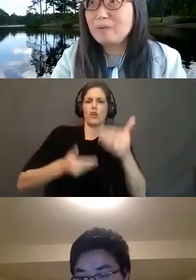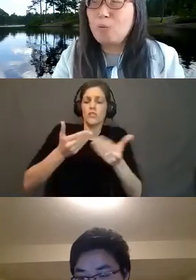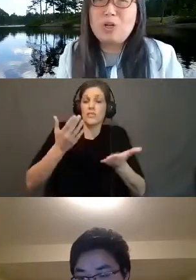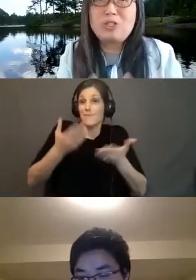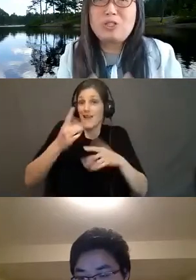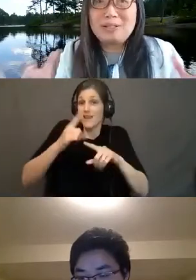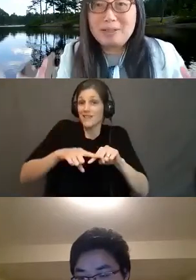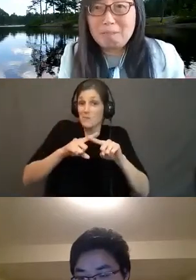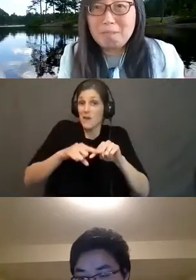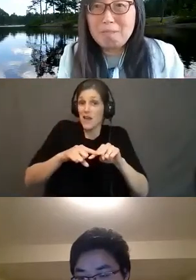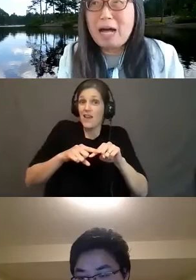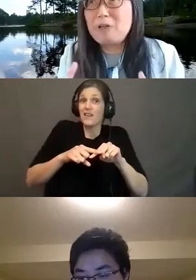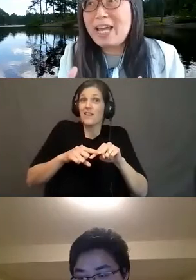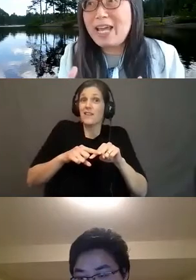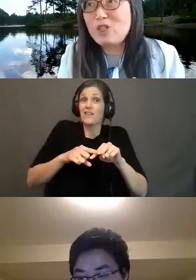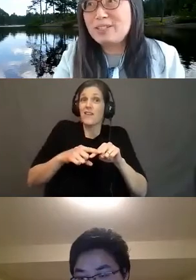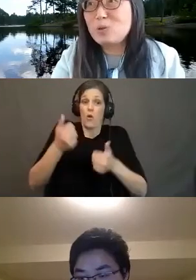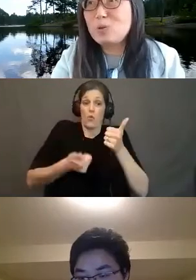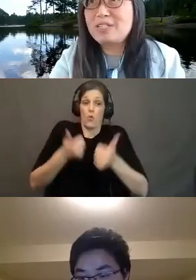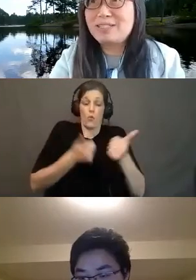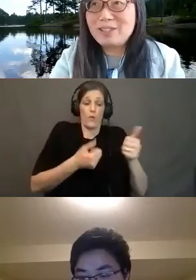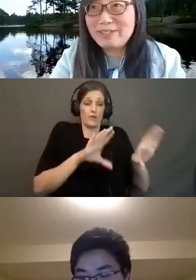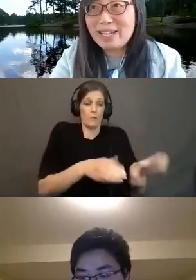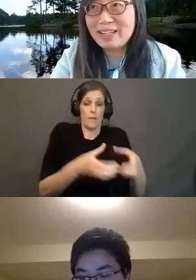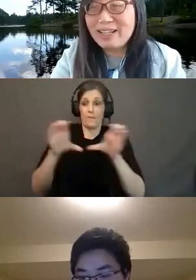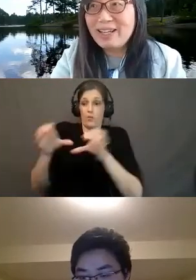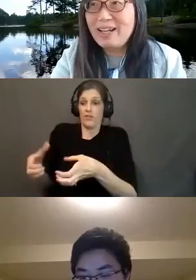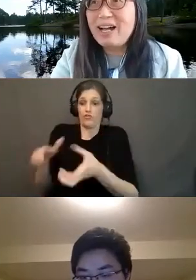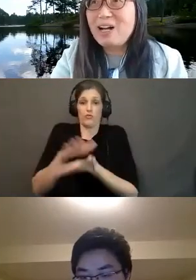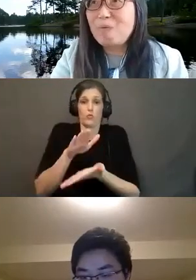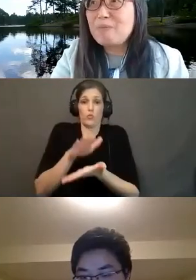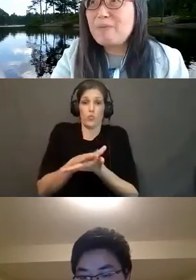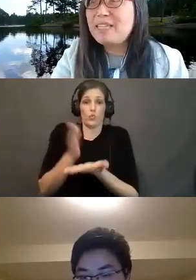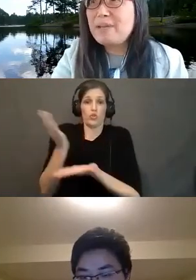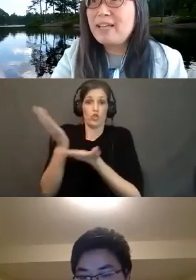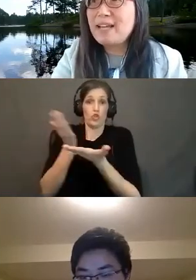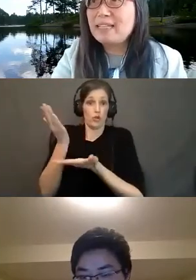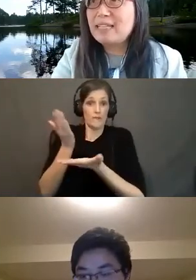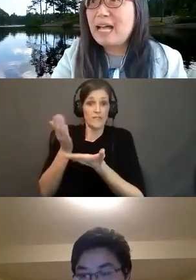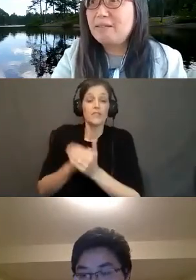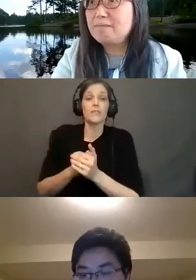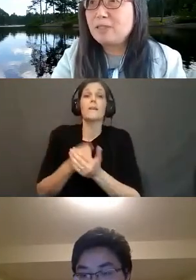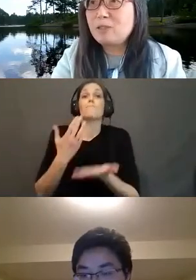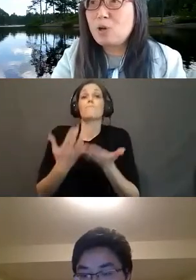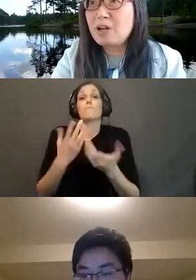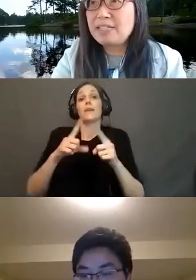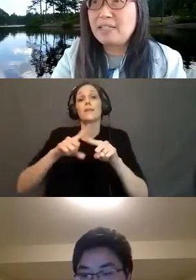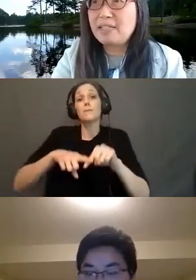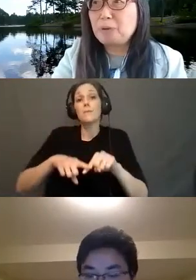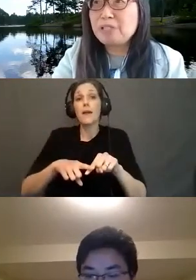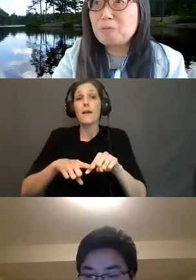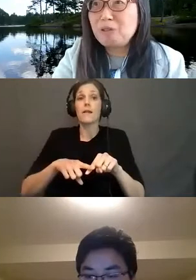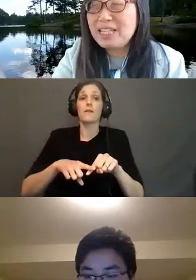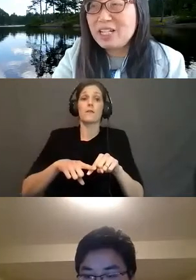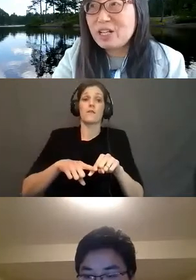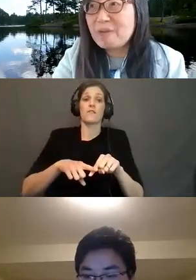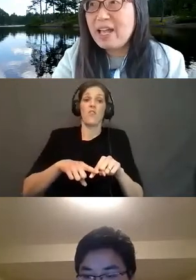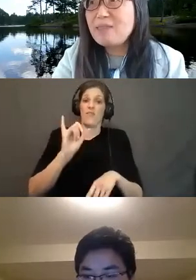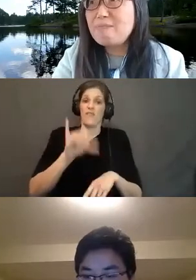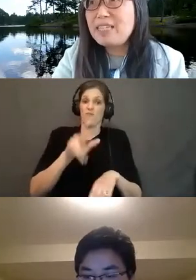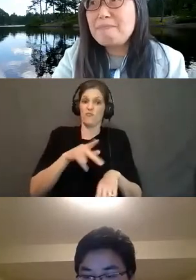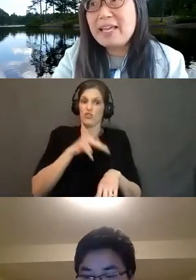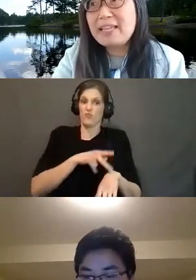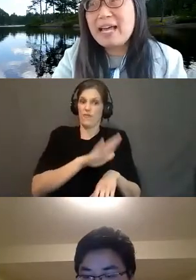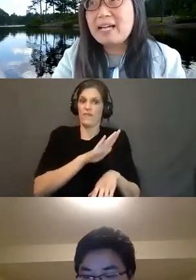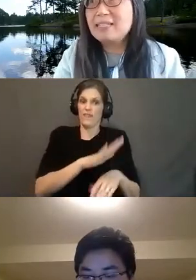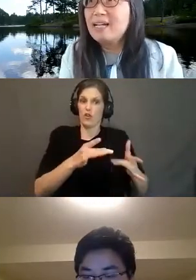on which population the school is serving. It may depend on how strong is the principal leadership. And it